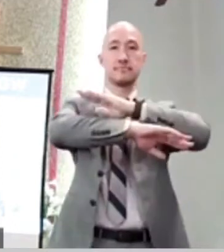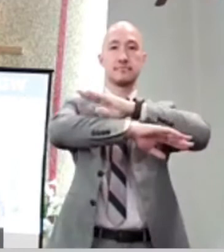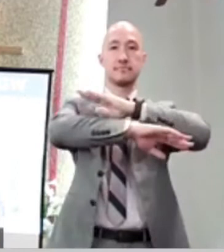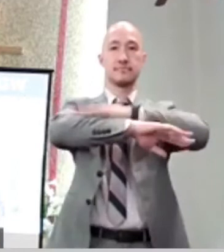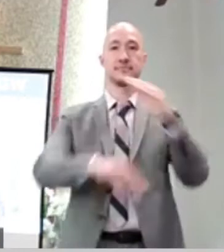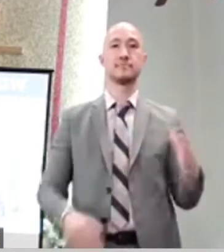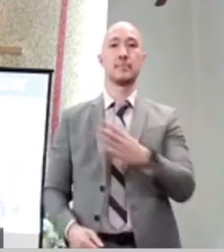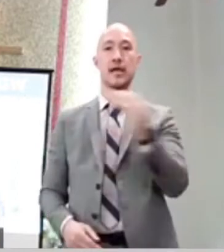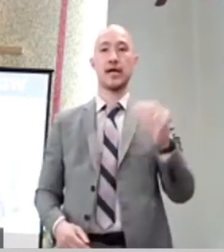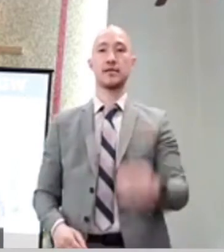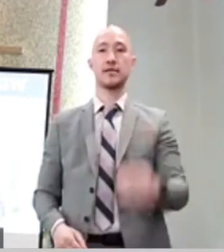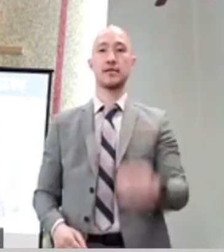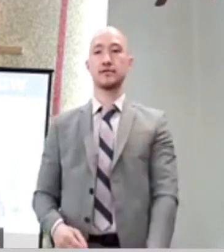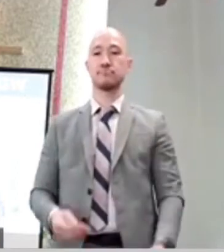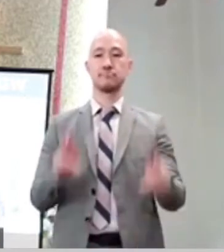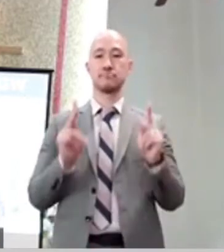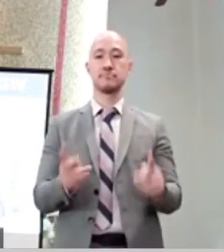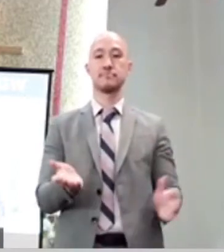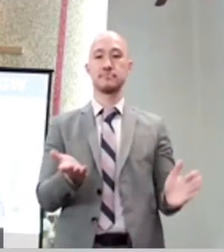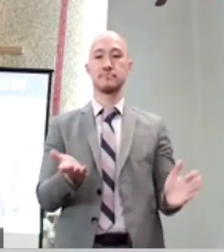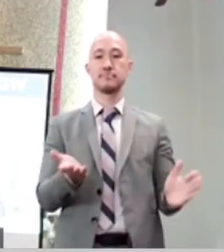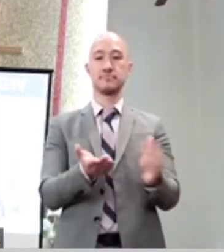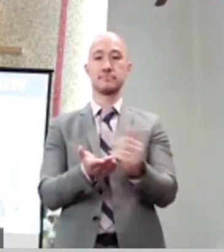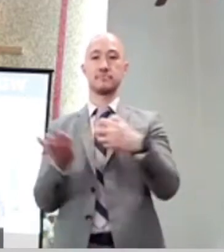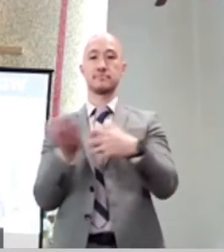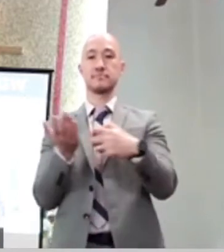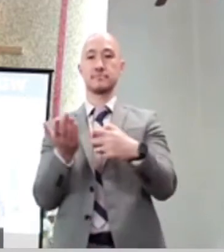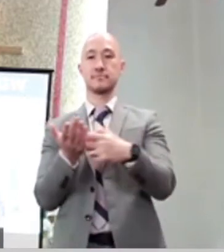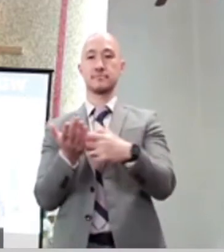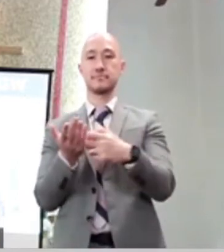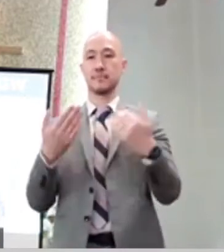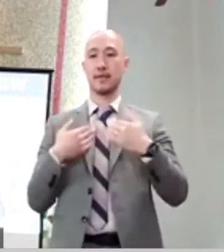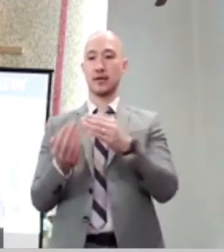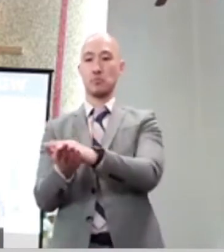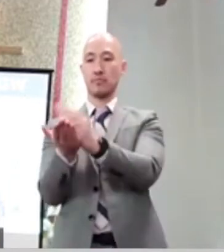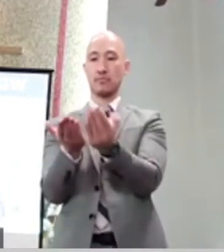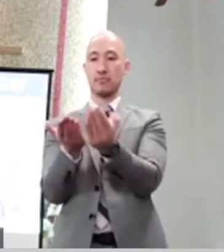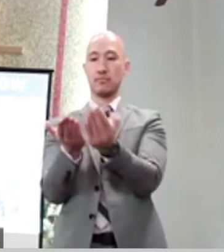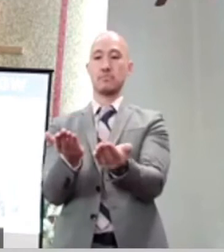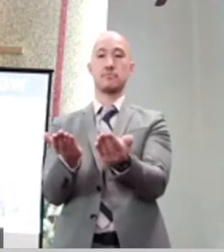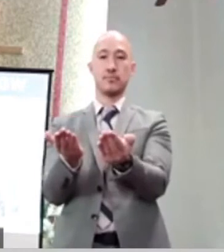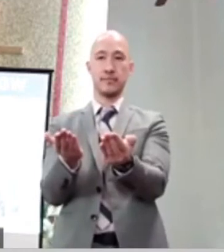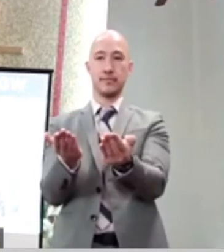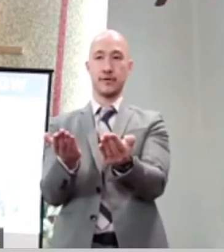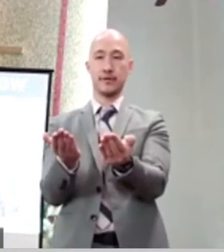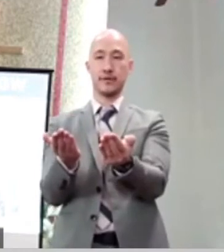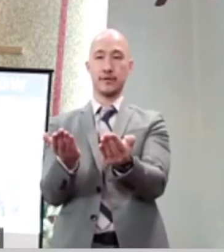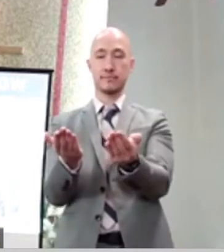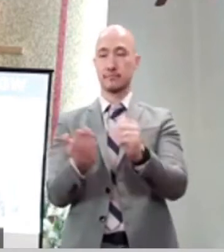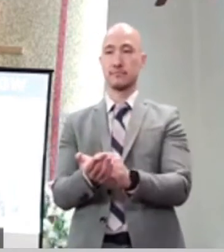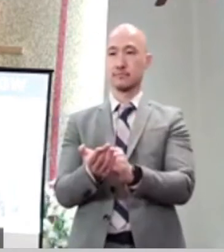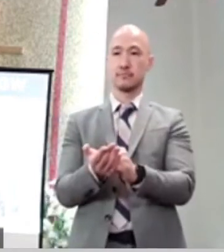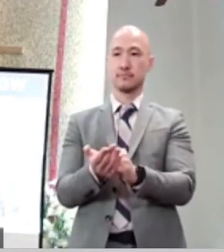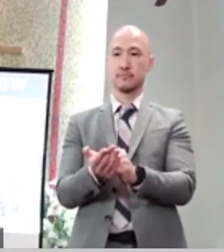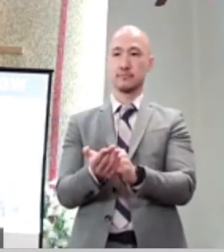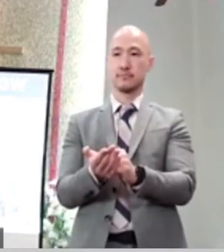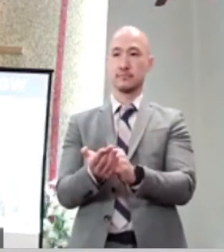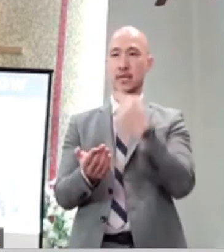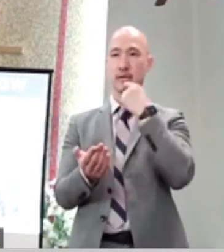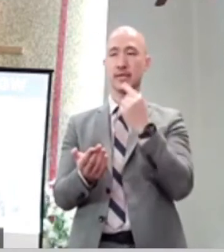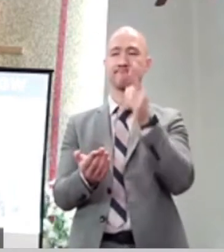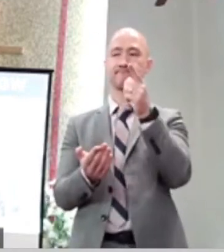is, okay, let me say I had to exact 10 denarii from my mother, from my brother, Mark Brazier. And I knew that's what he owed